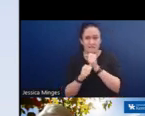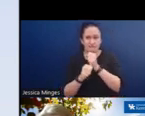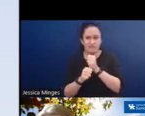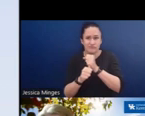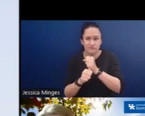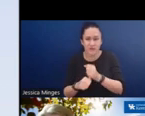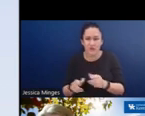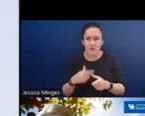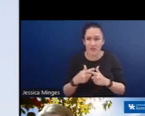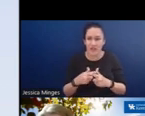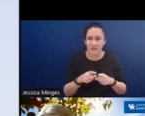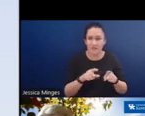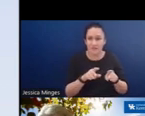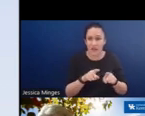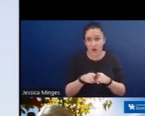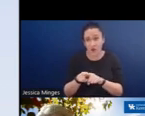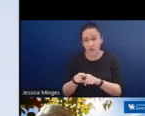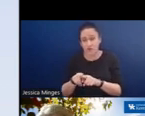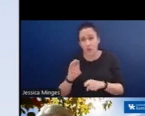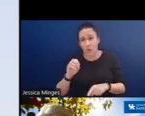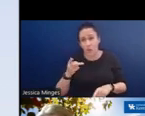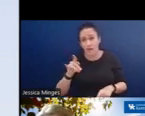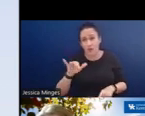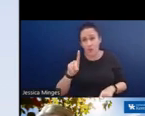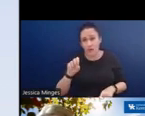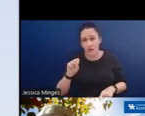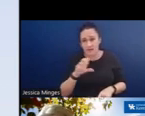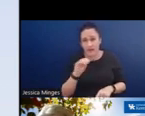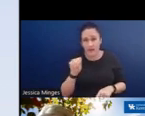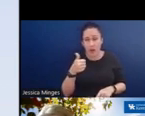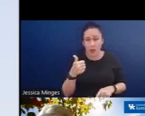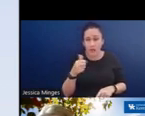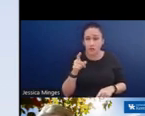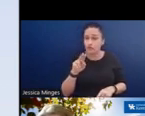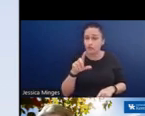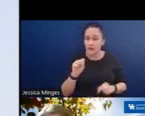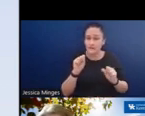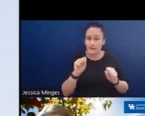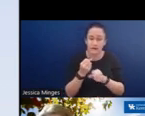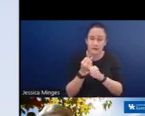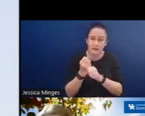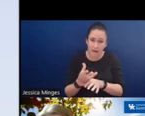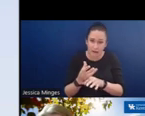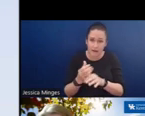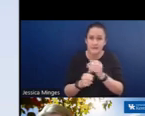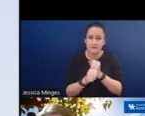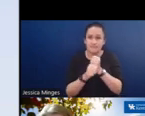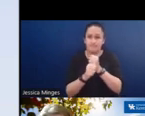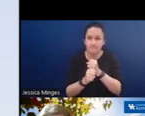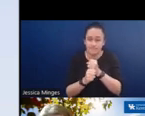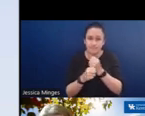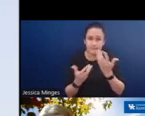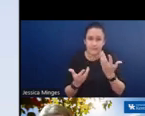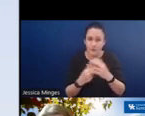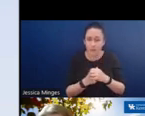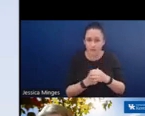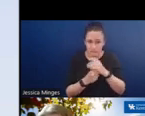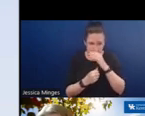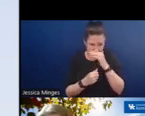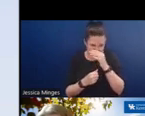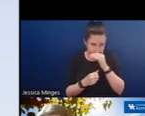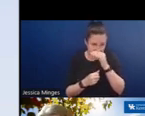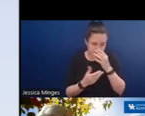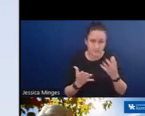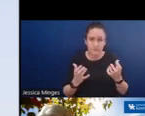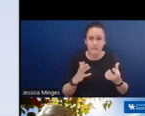and so does using opioids and other drugs can cause constipation. And so we didn't want to, we wanted to